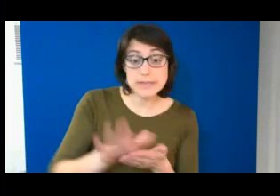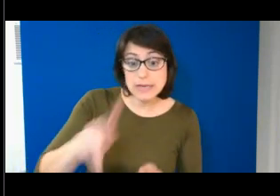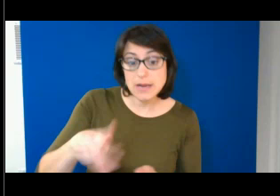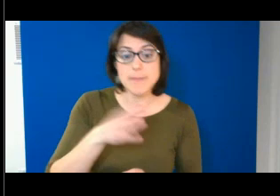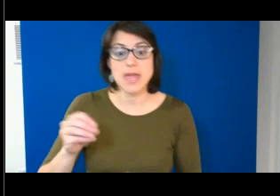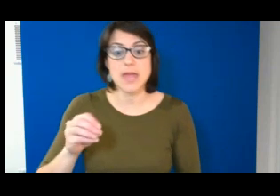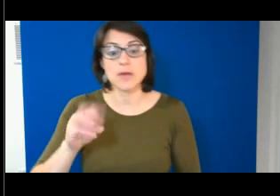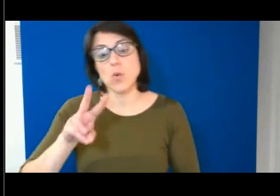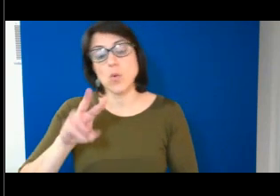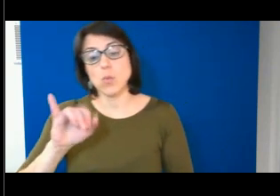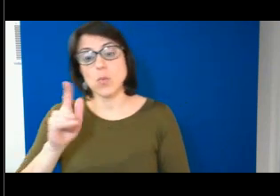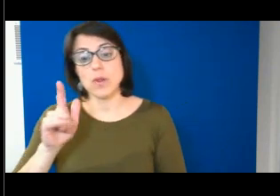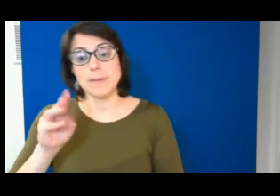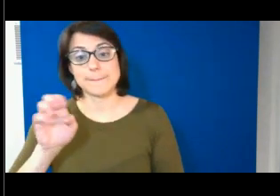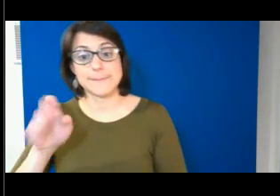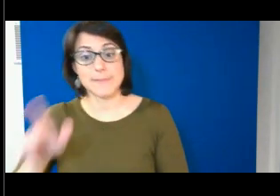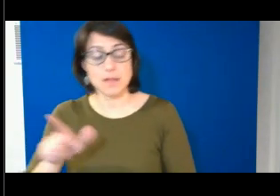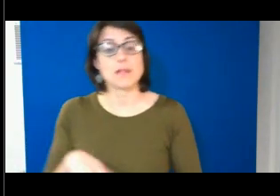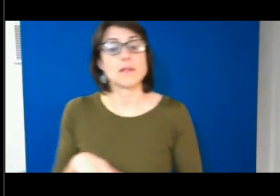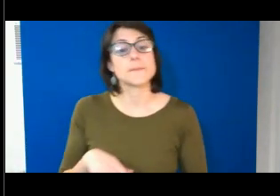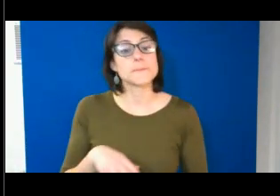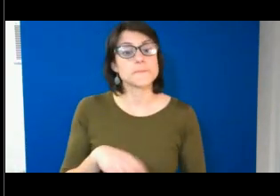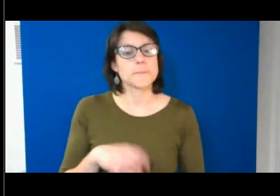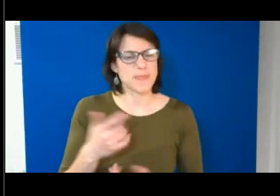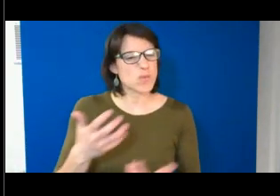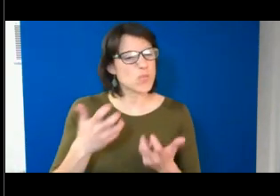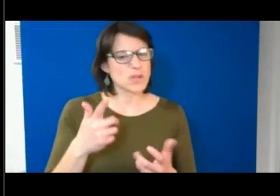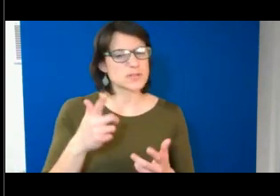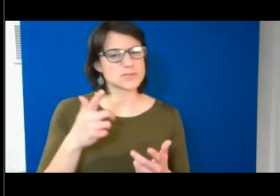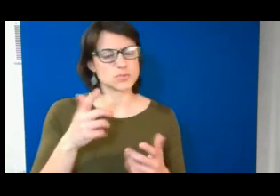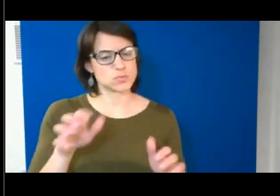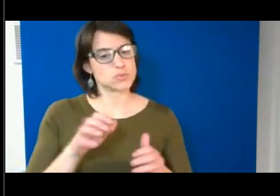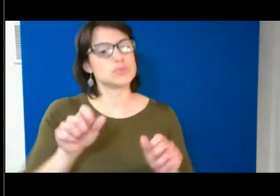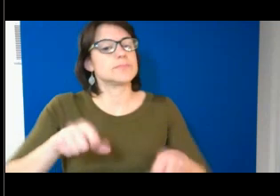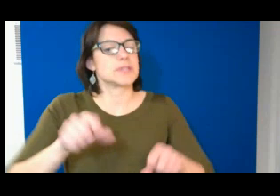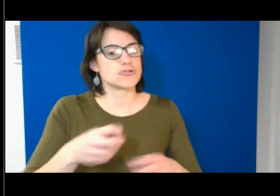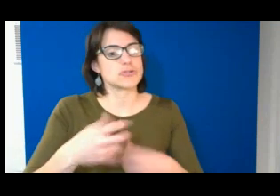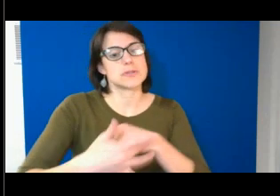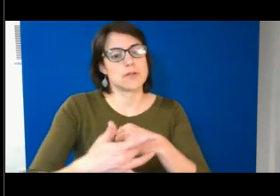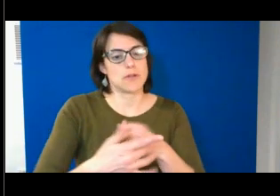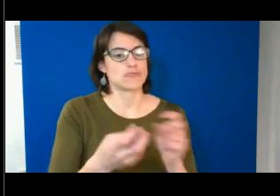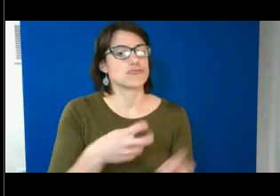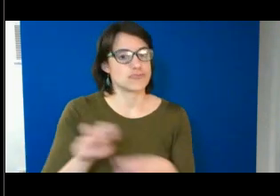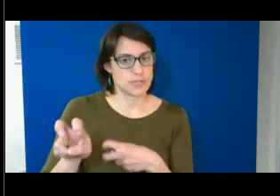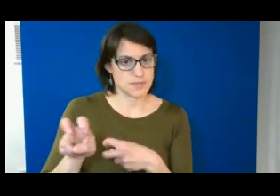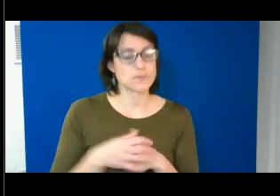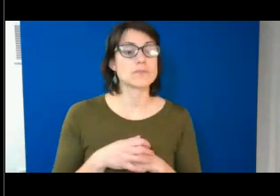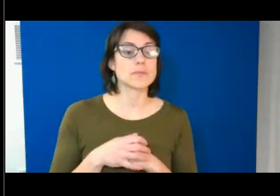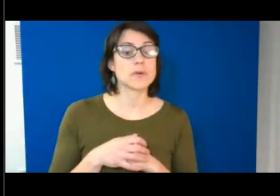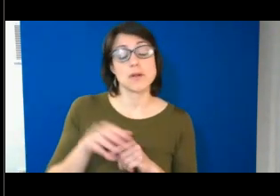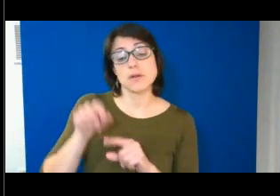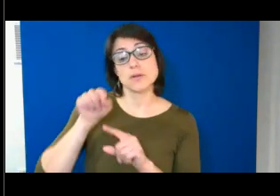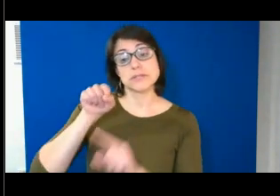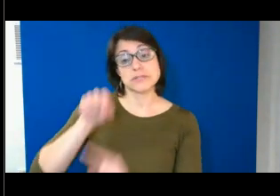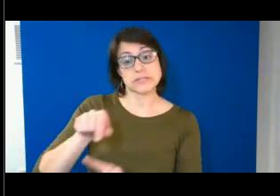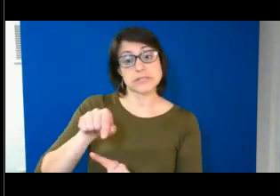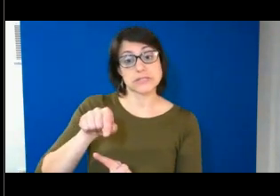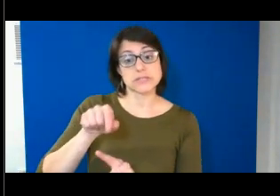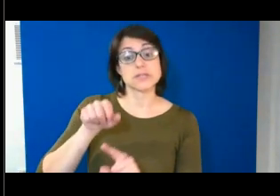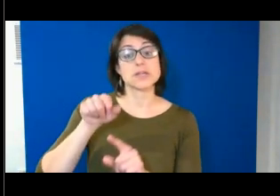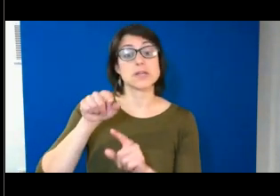potentially do the technical transfer because they really want this one. And this time we goes to the a Micro 2024 in the